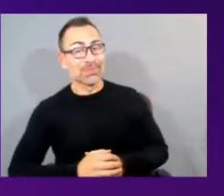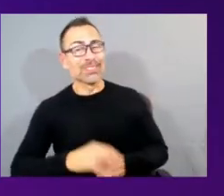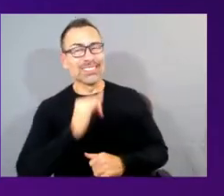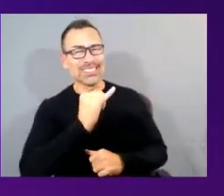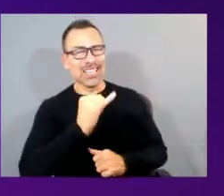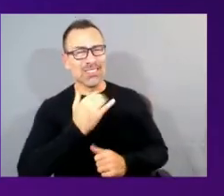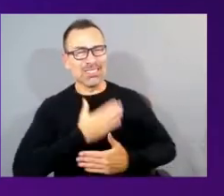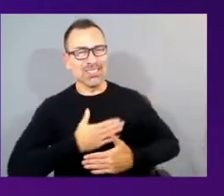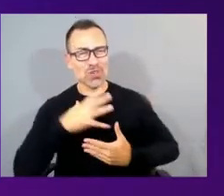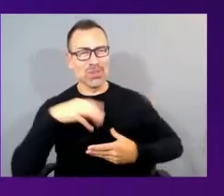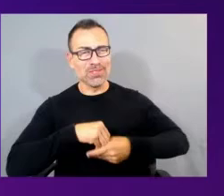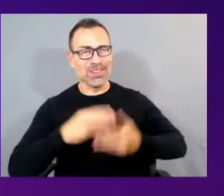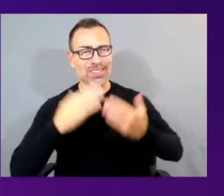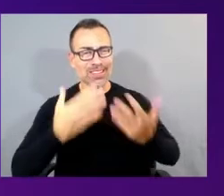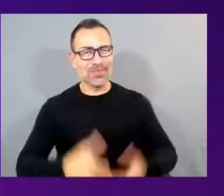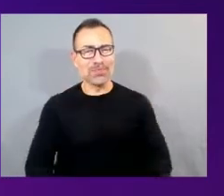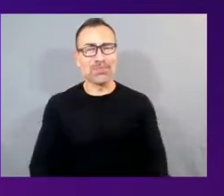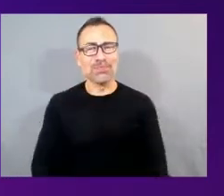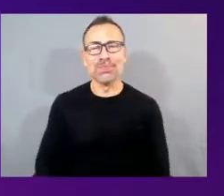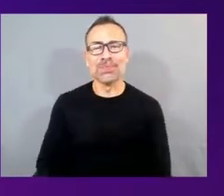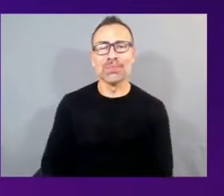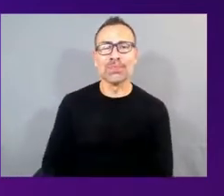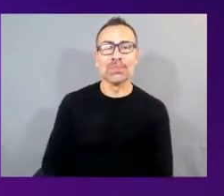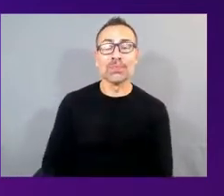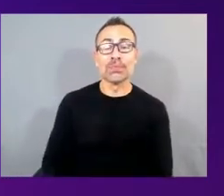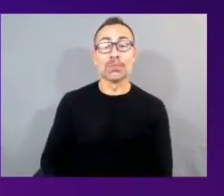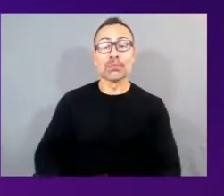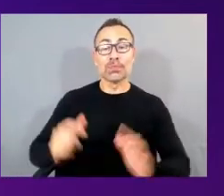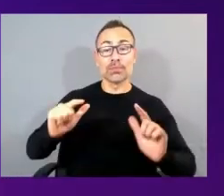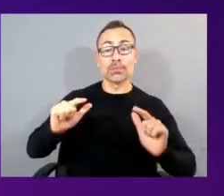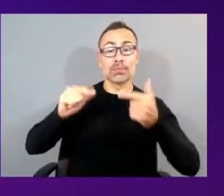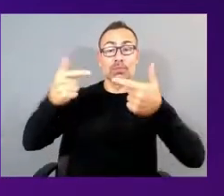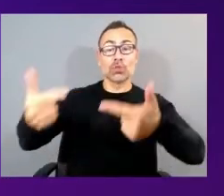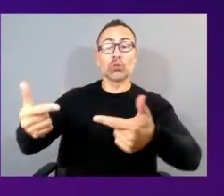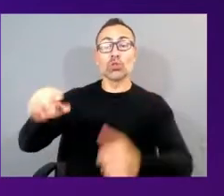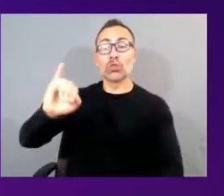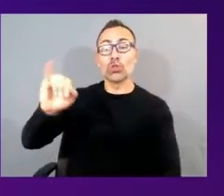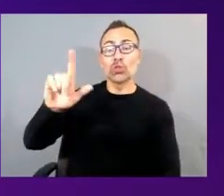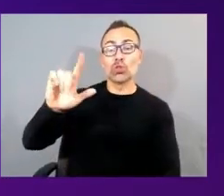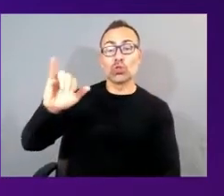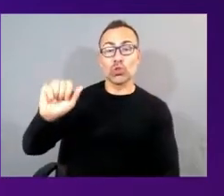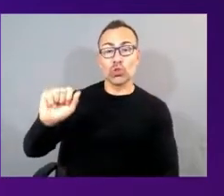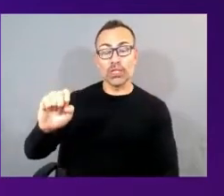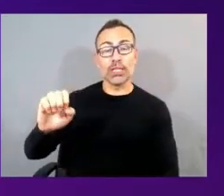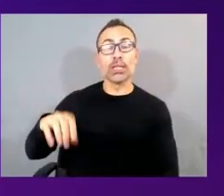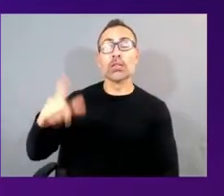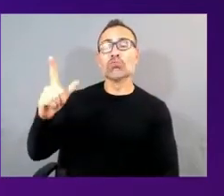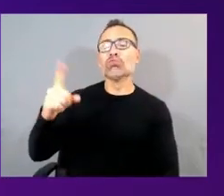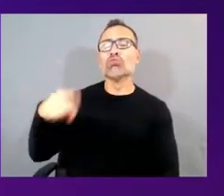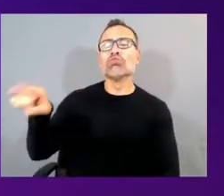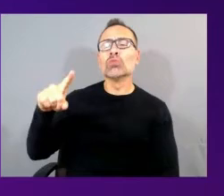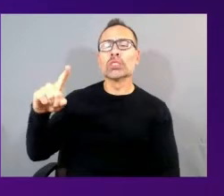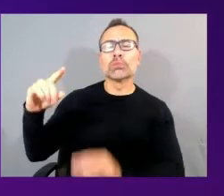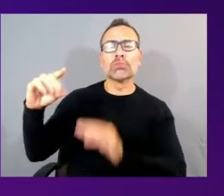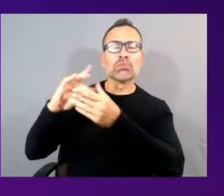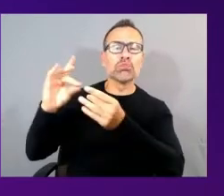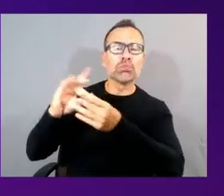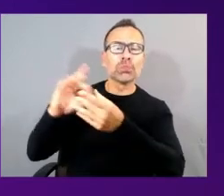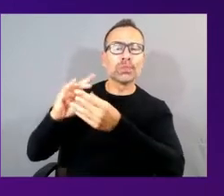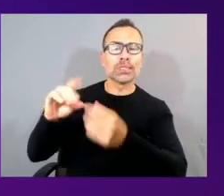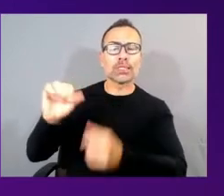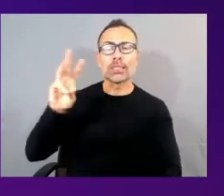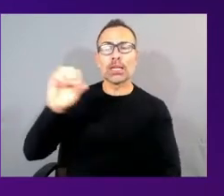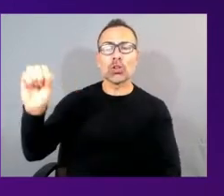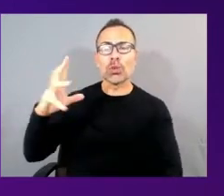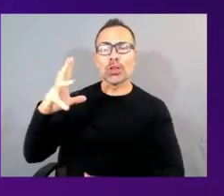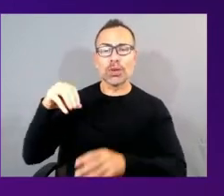you very much. Now I'll hand it over to Julie Zhao to learn more about how AWS has played a role in supporting a global leader in crop